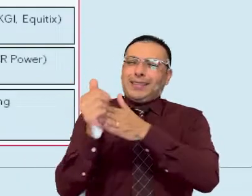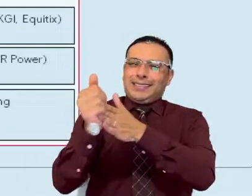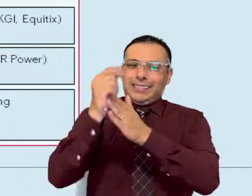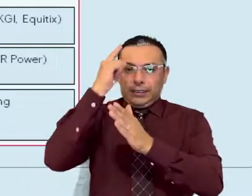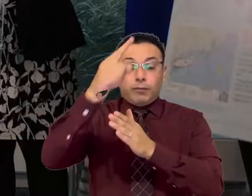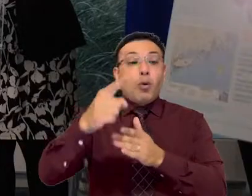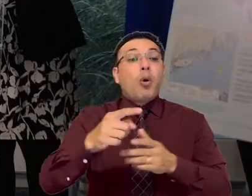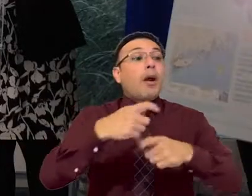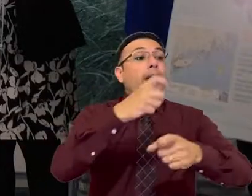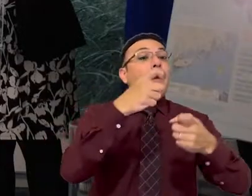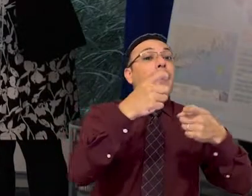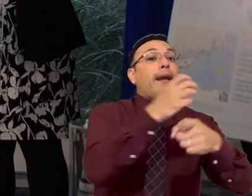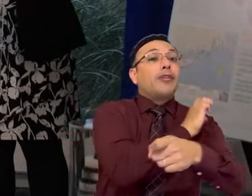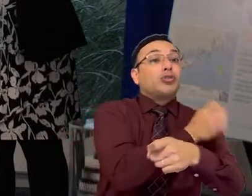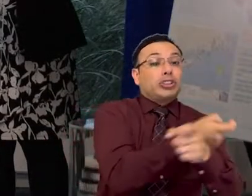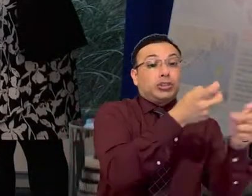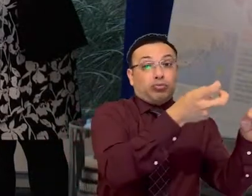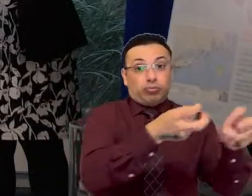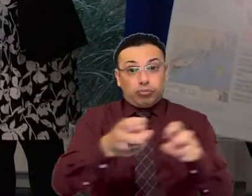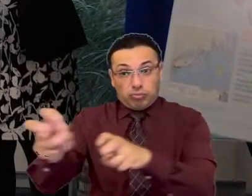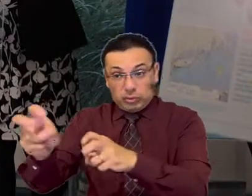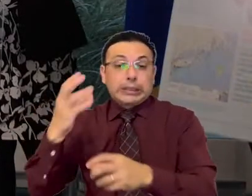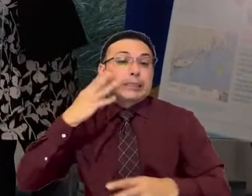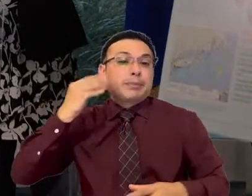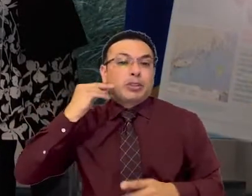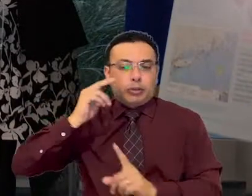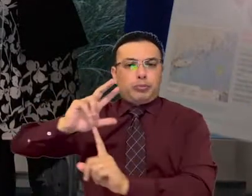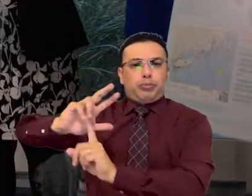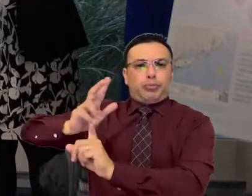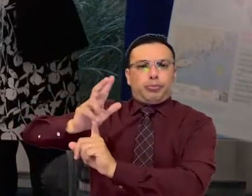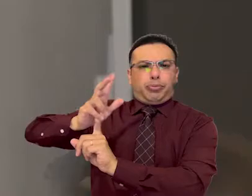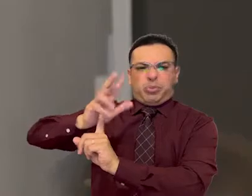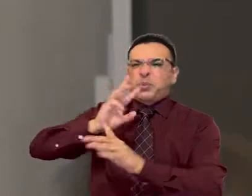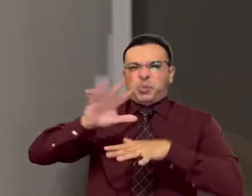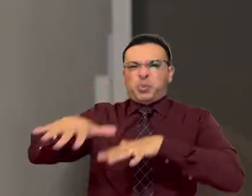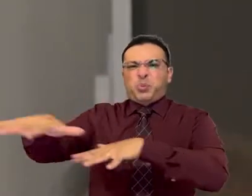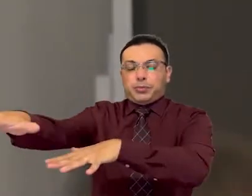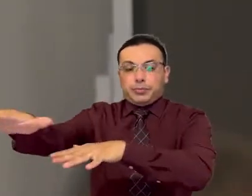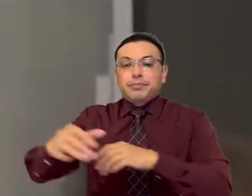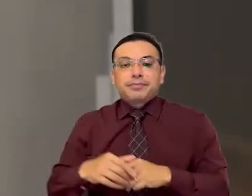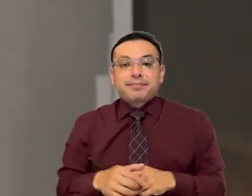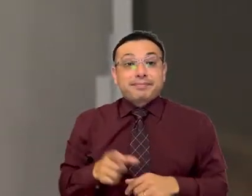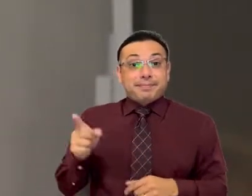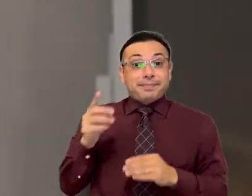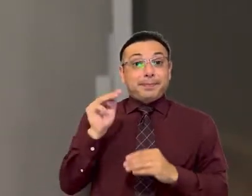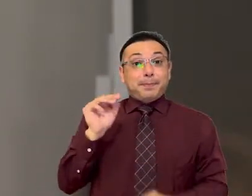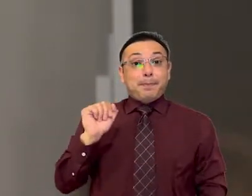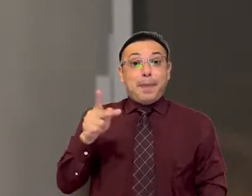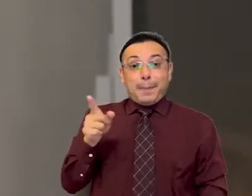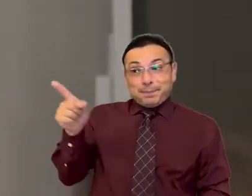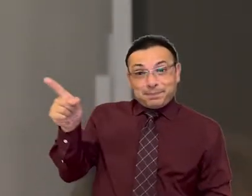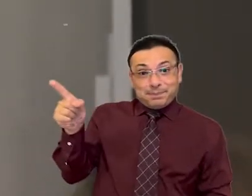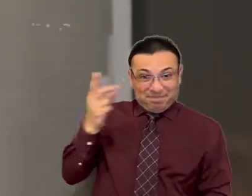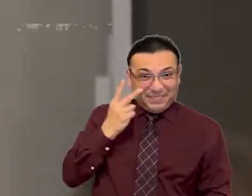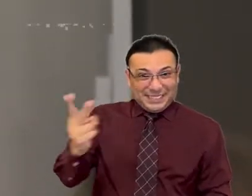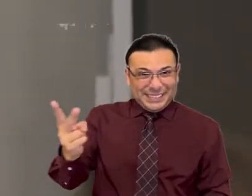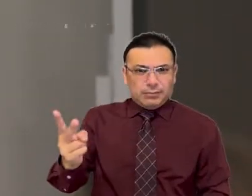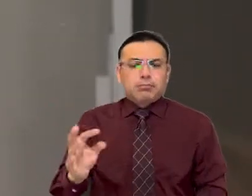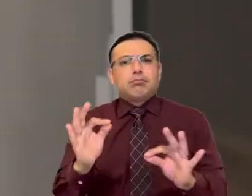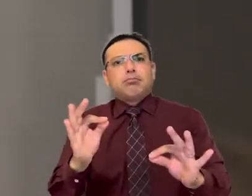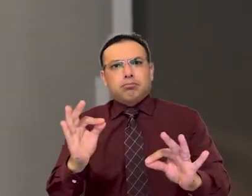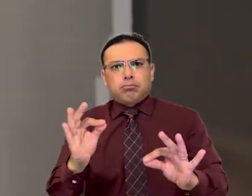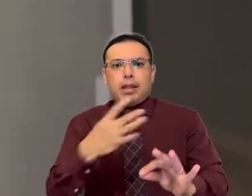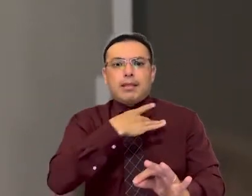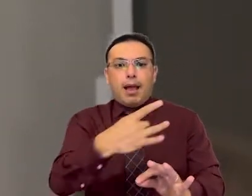of experience in offshore wind globally and as an industry leader. And we really like this map because it gives us scale, a good idea of